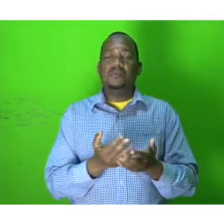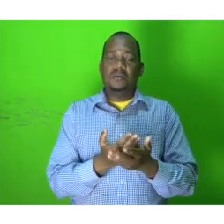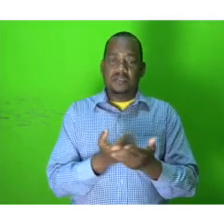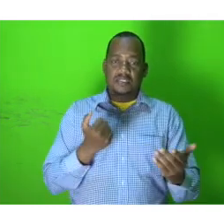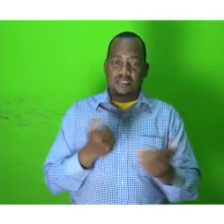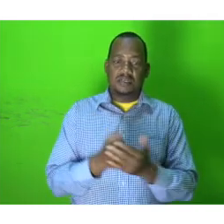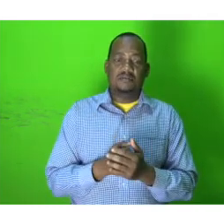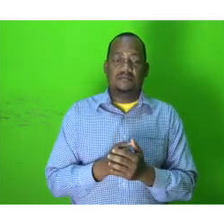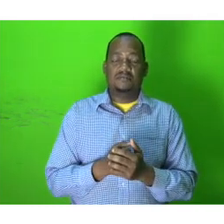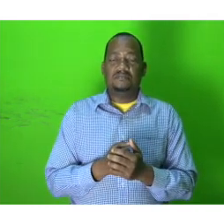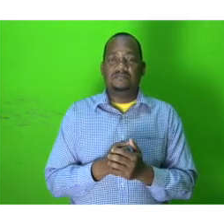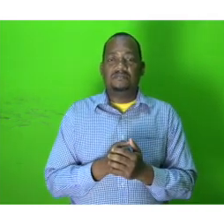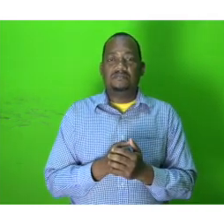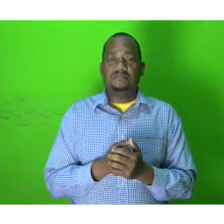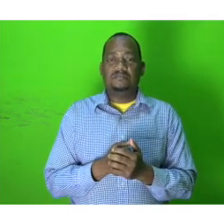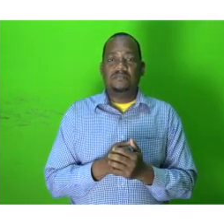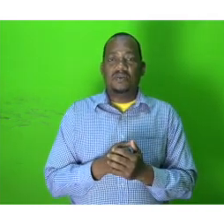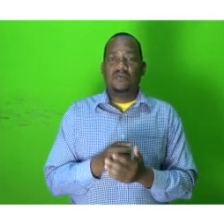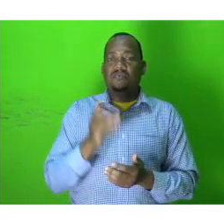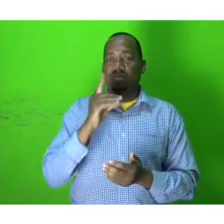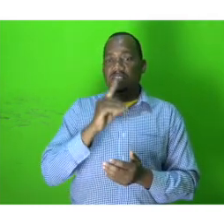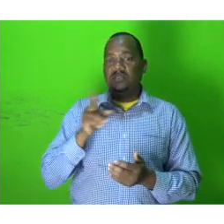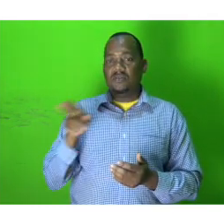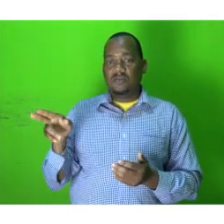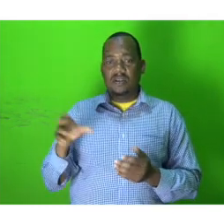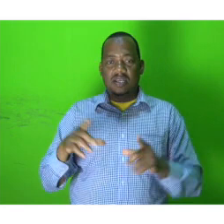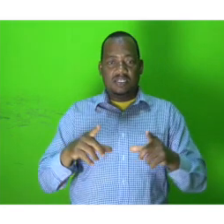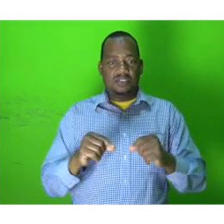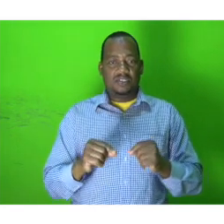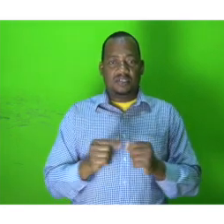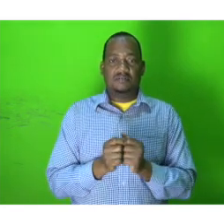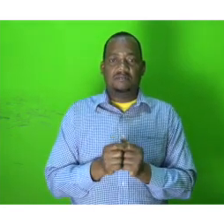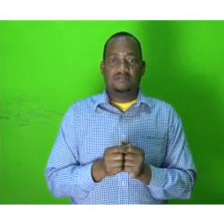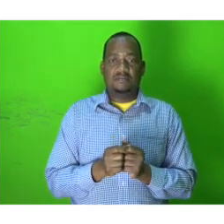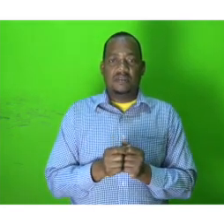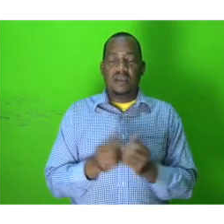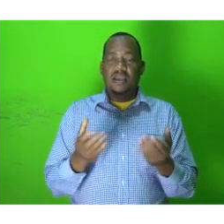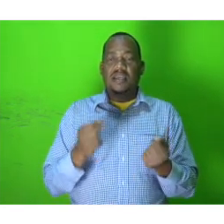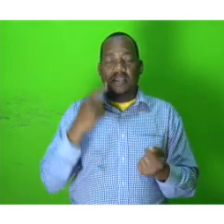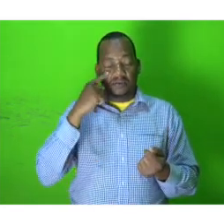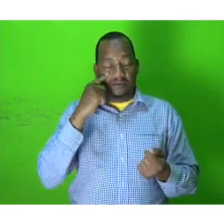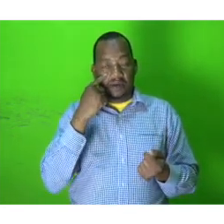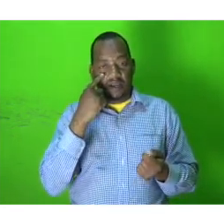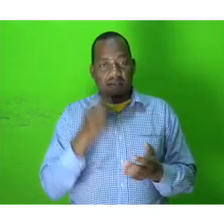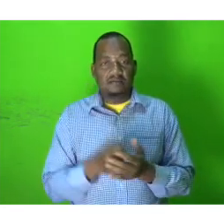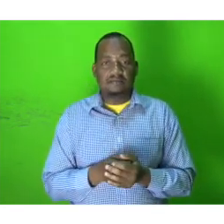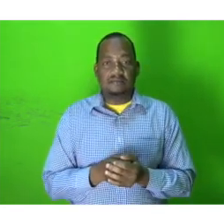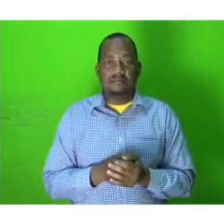dishonored check. Yes, Malia, can you try?